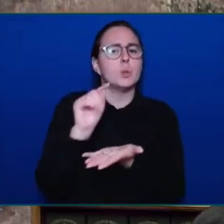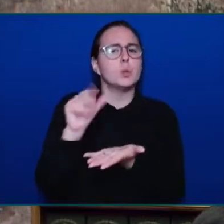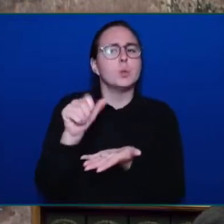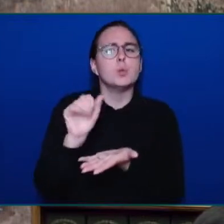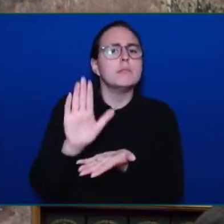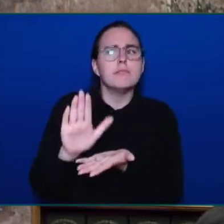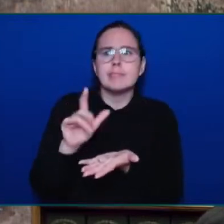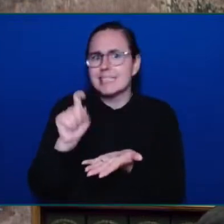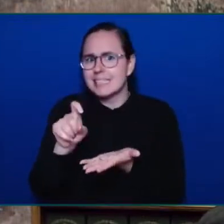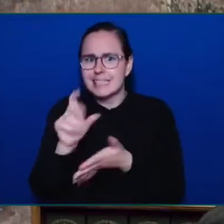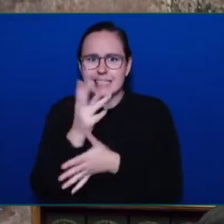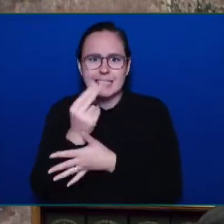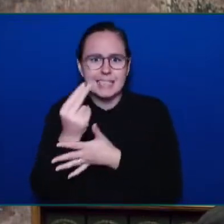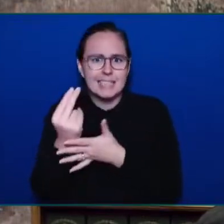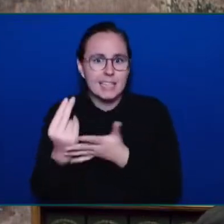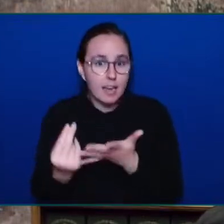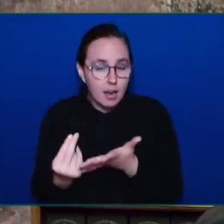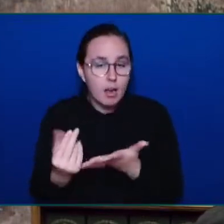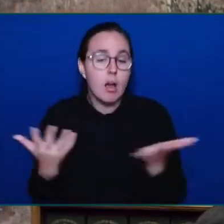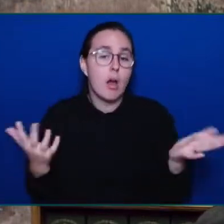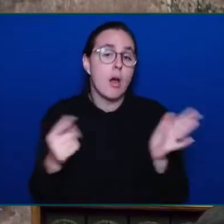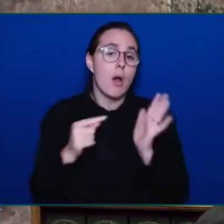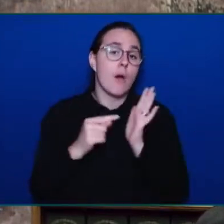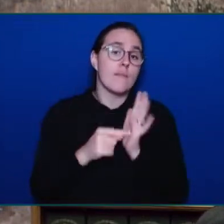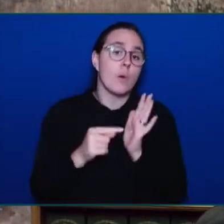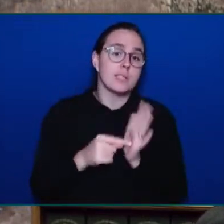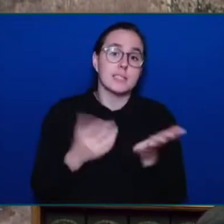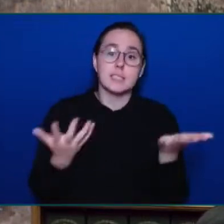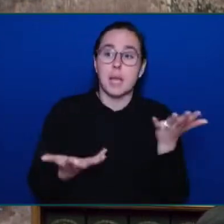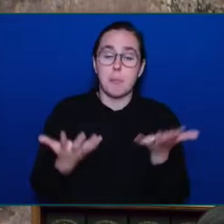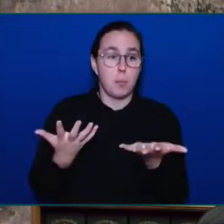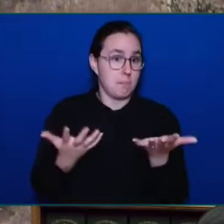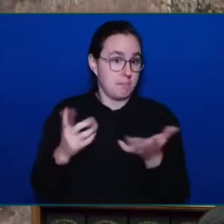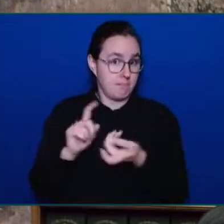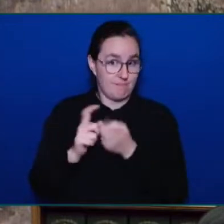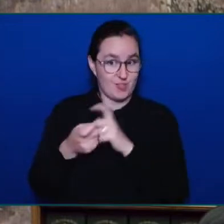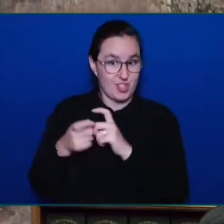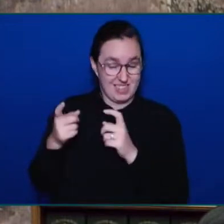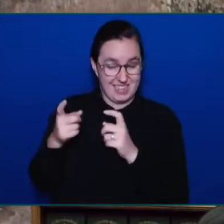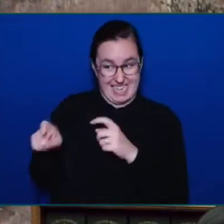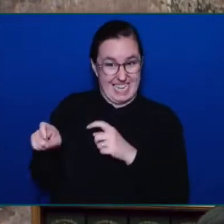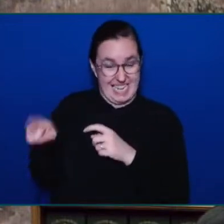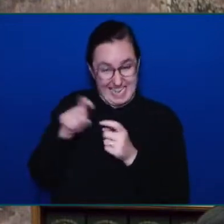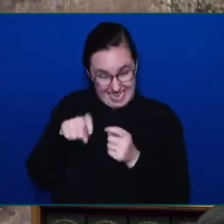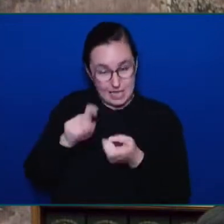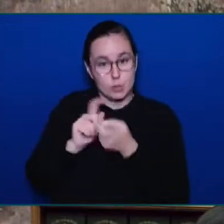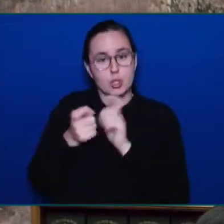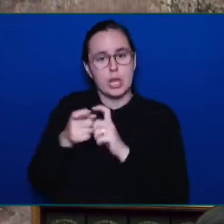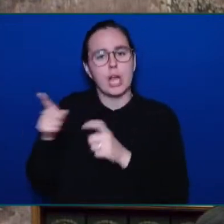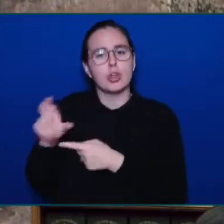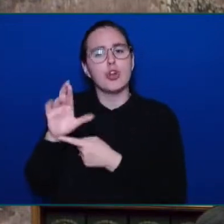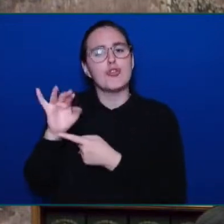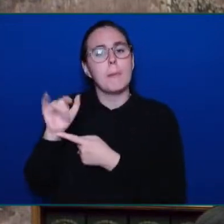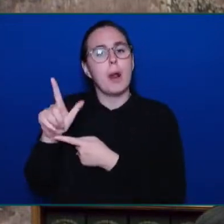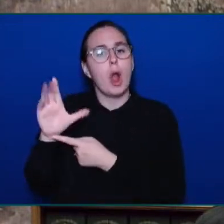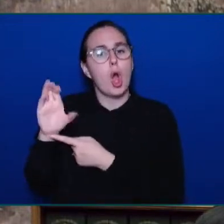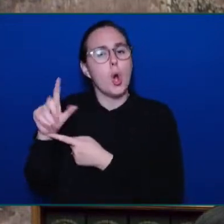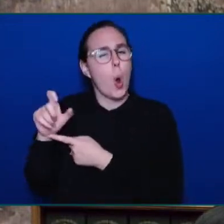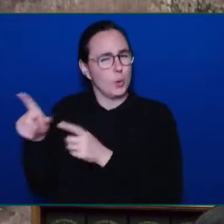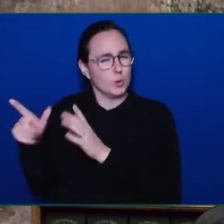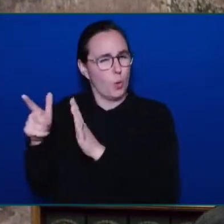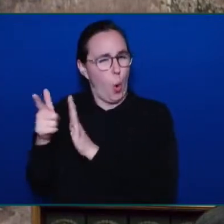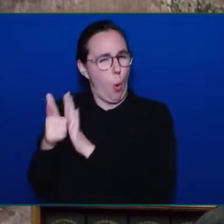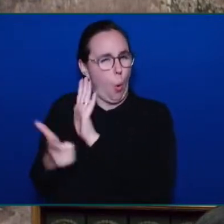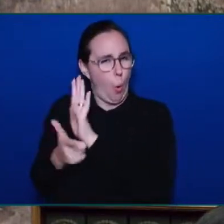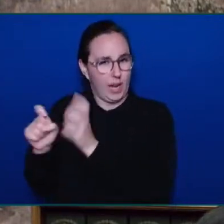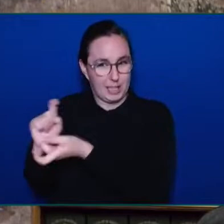criminal code, whether it's ensuring that we get changes in terms of the way in which calls are dealt with through the expansion of CAR